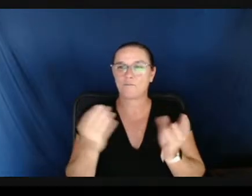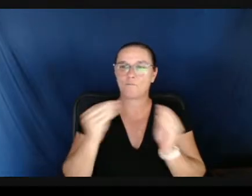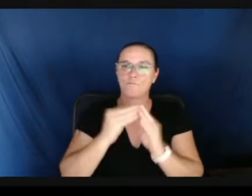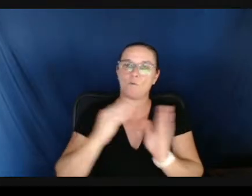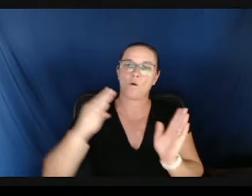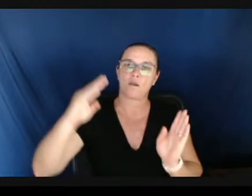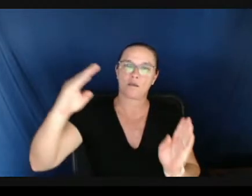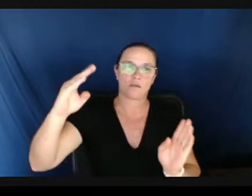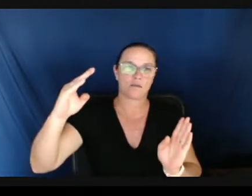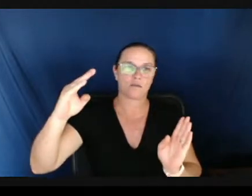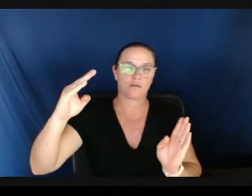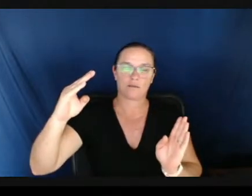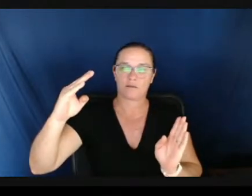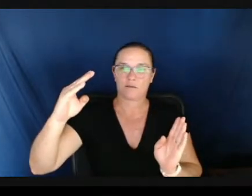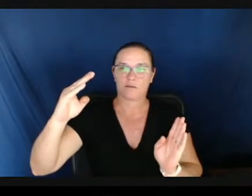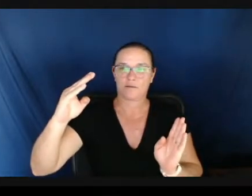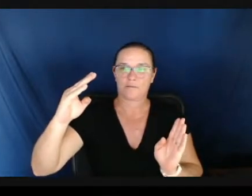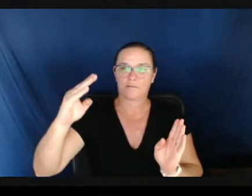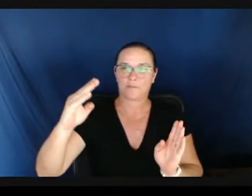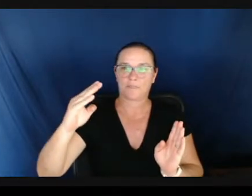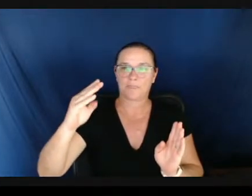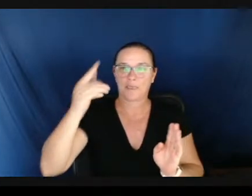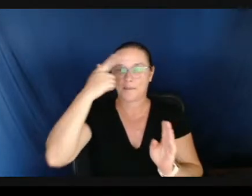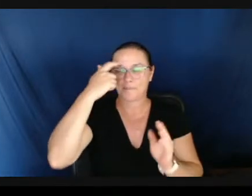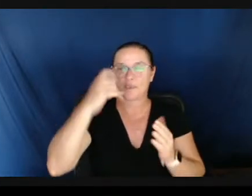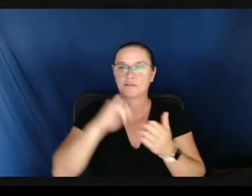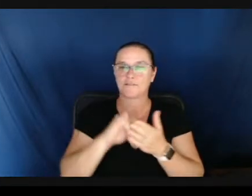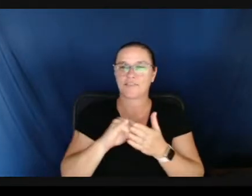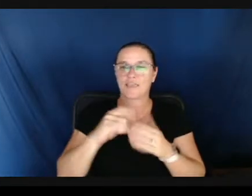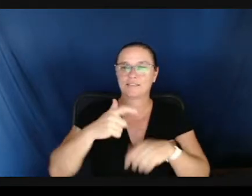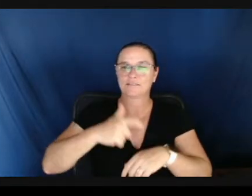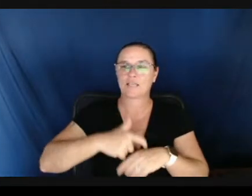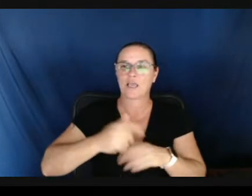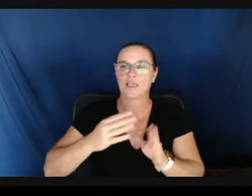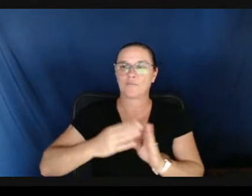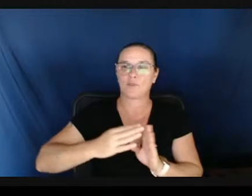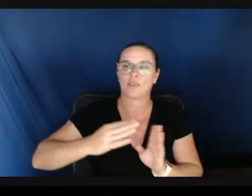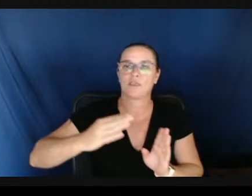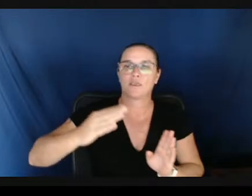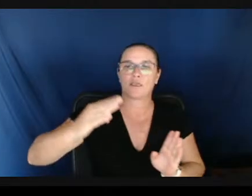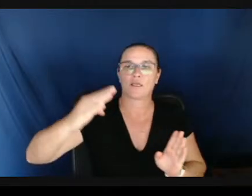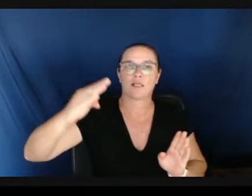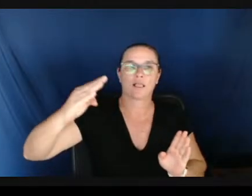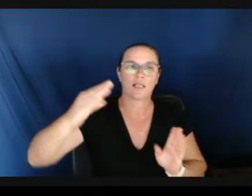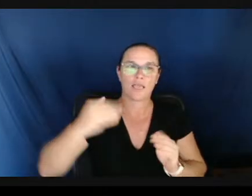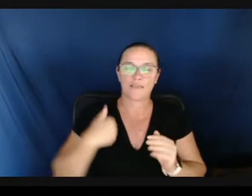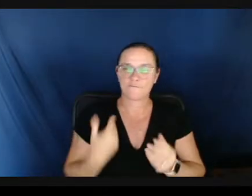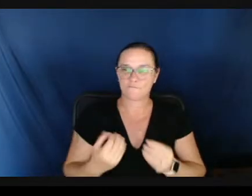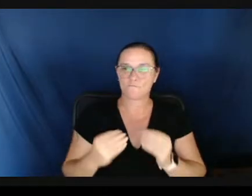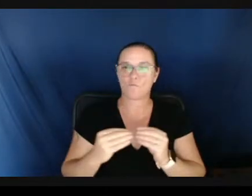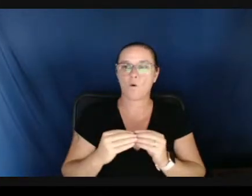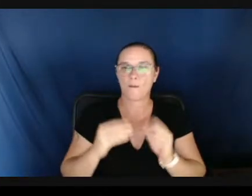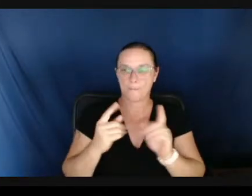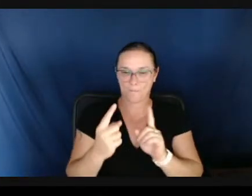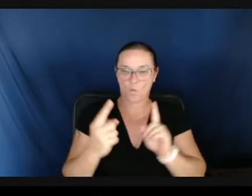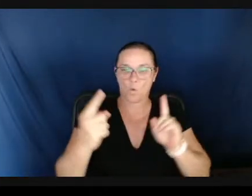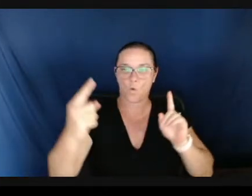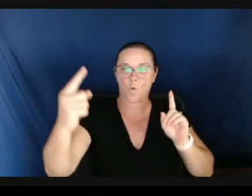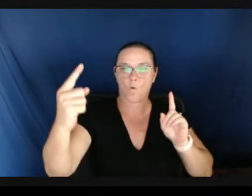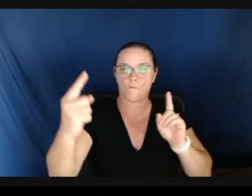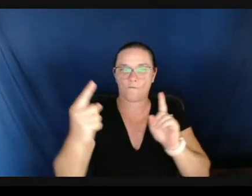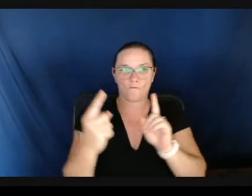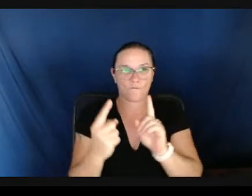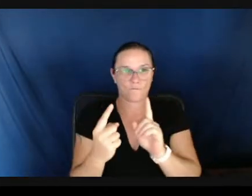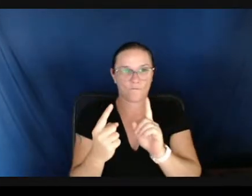See this one, especially because of that extended time, really moved quite a bit, right? That's about, if you look at